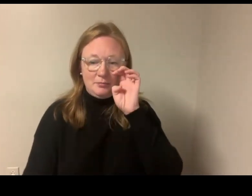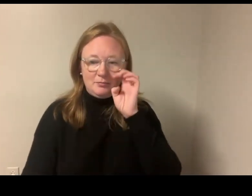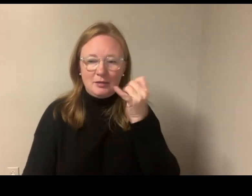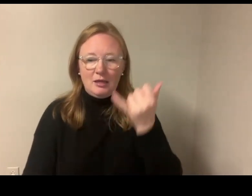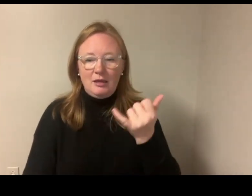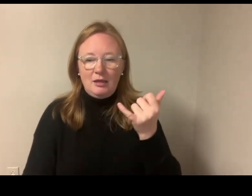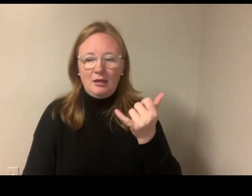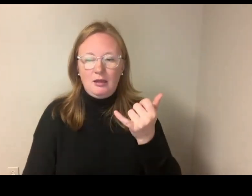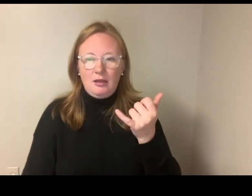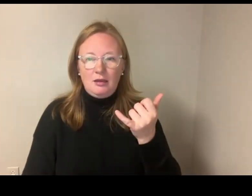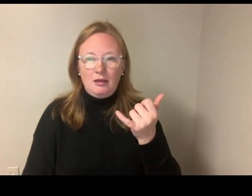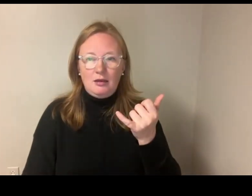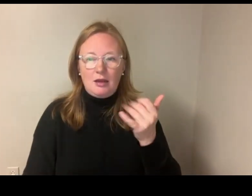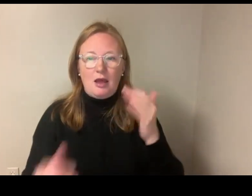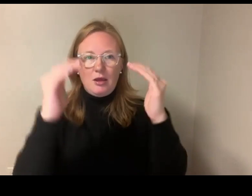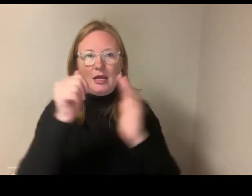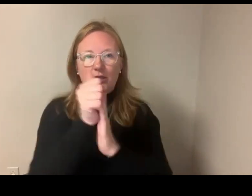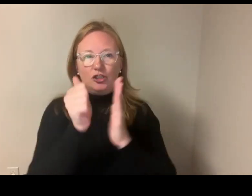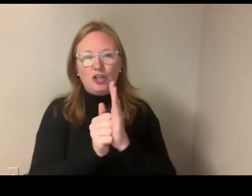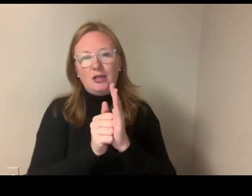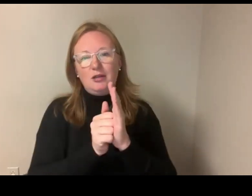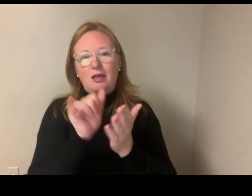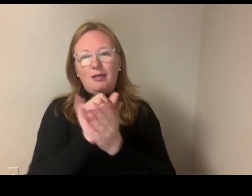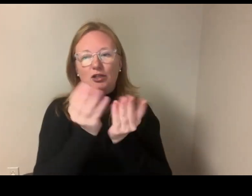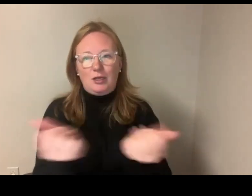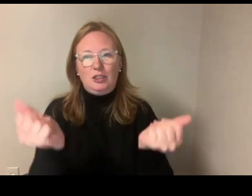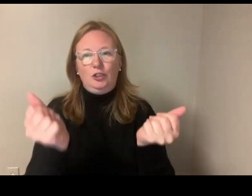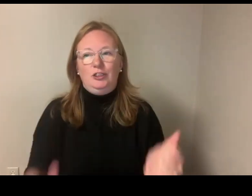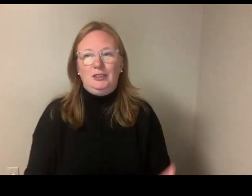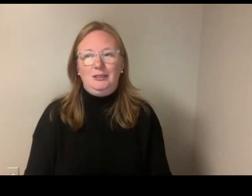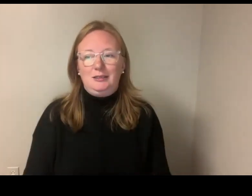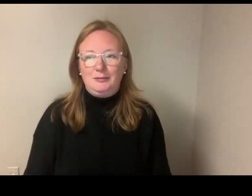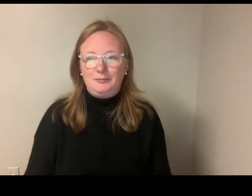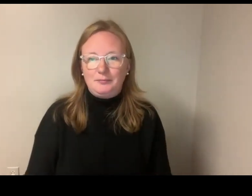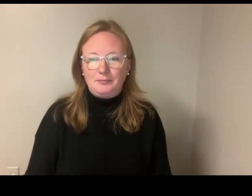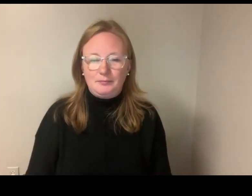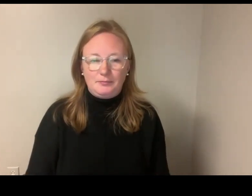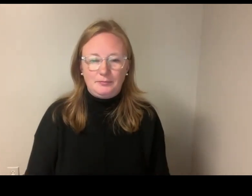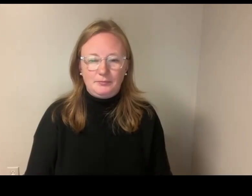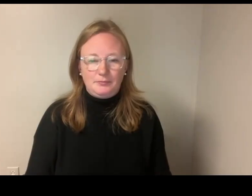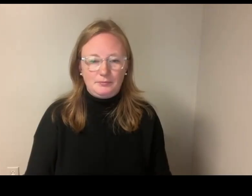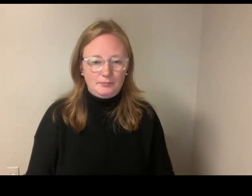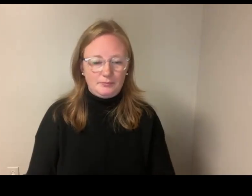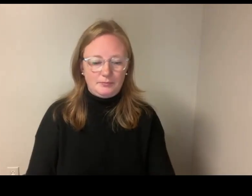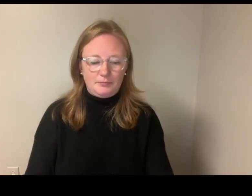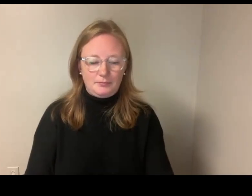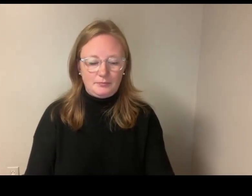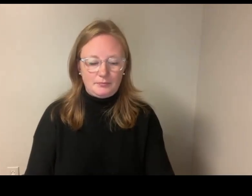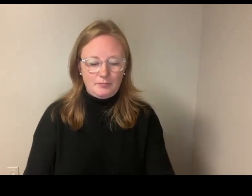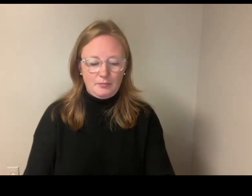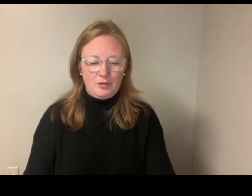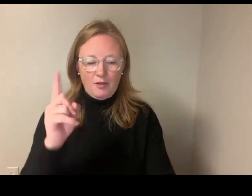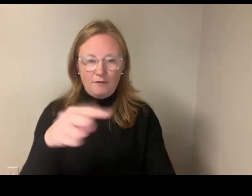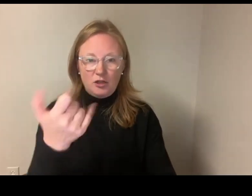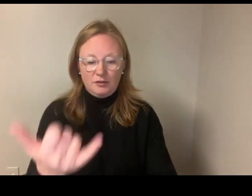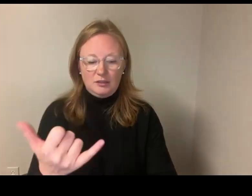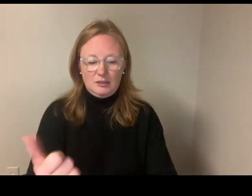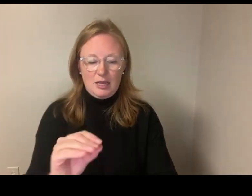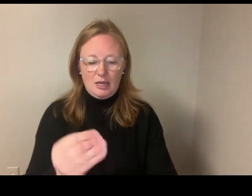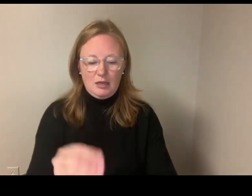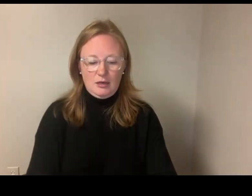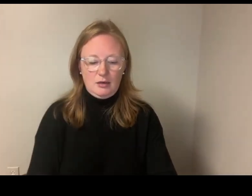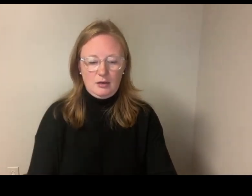now move on to our next agenda item, which is resolutions. And our first resolution of the day is